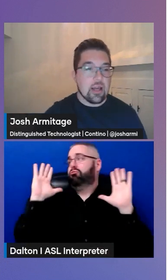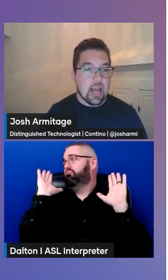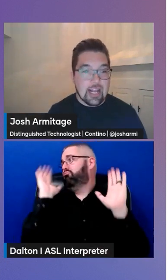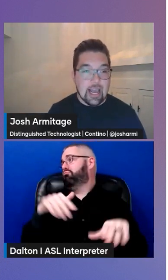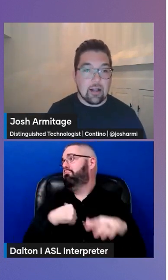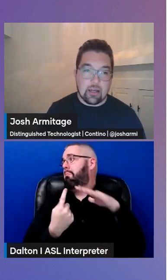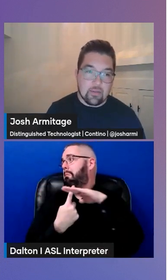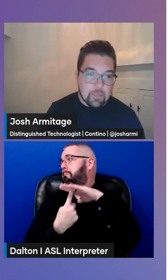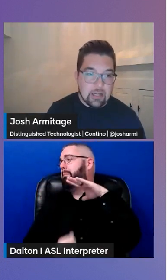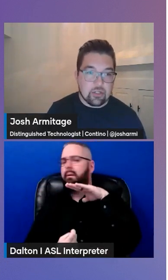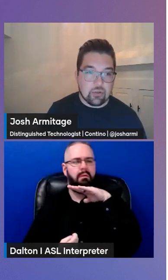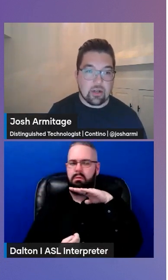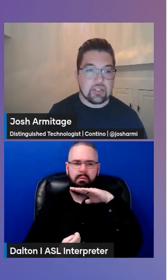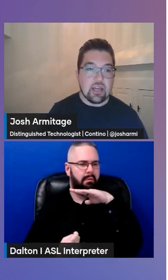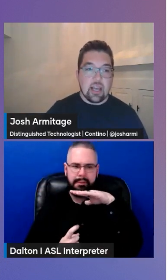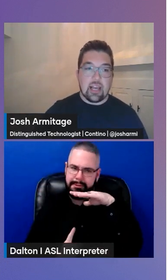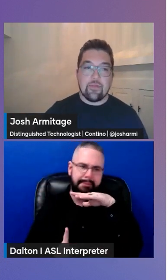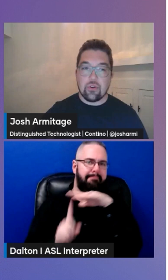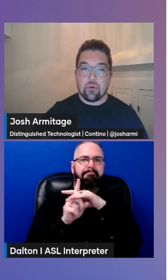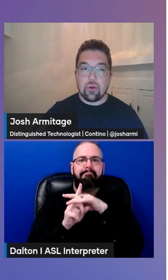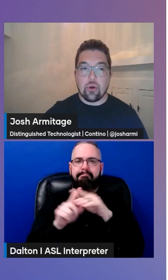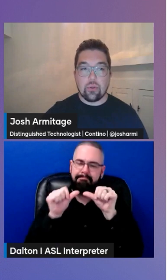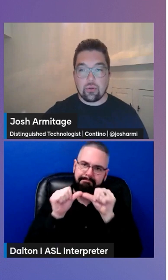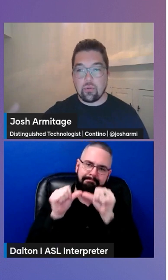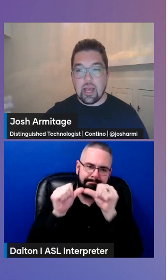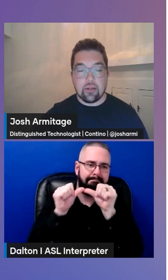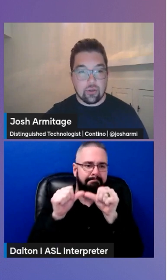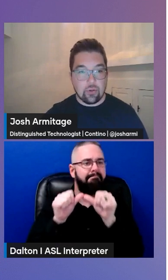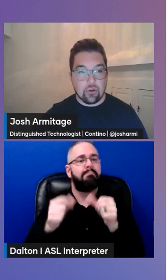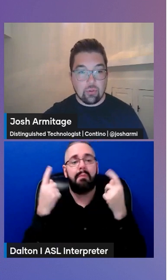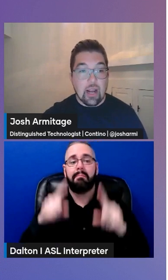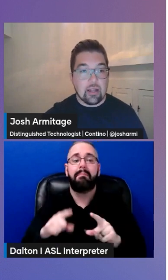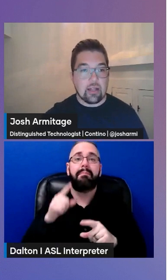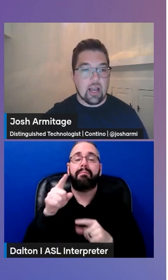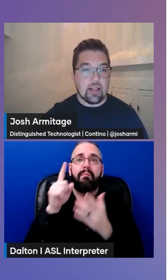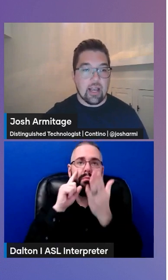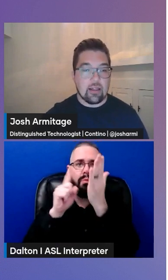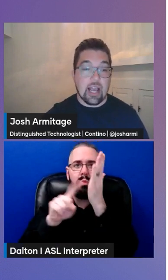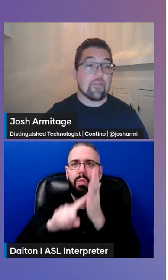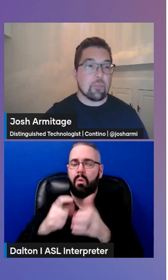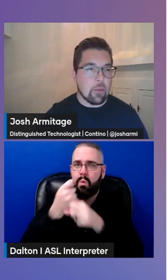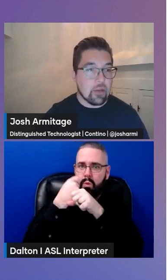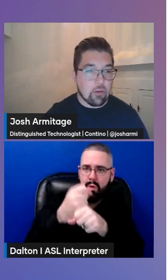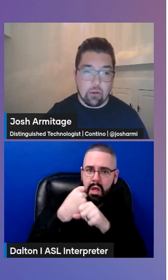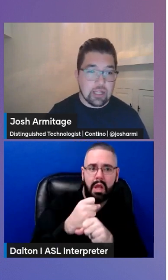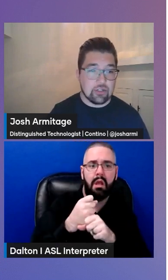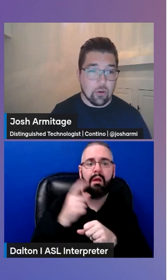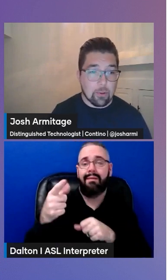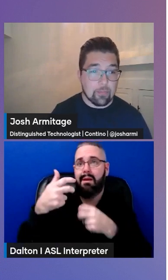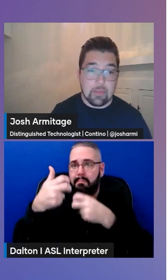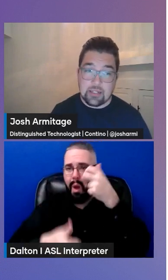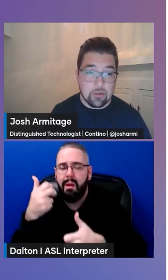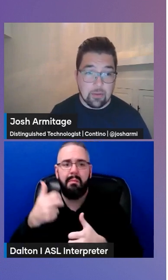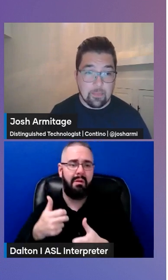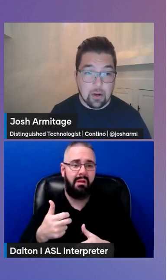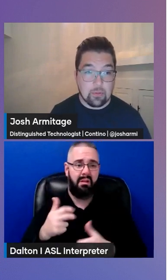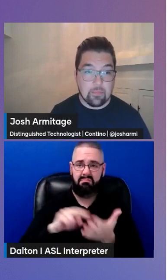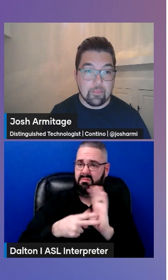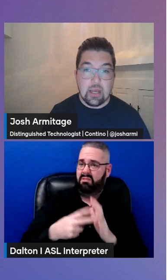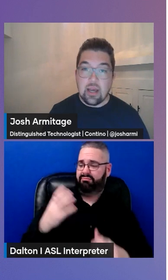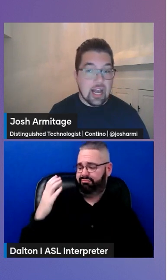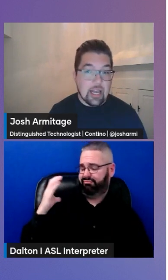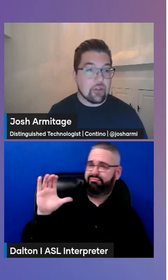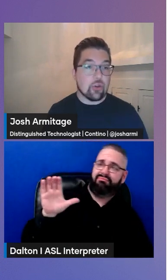right? Again, it comes back to trust. If you go through and you create it and then they have a problem, you go, well, that's your problem. That's not my